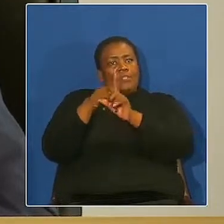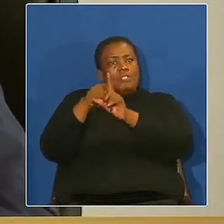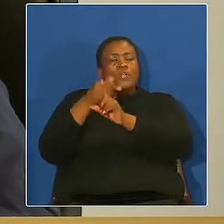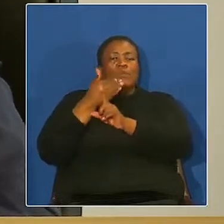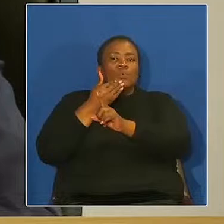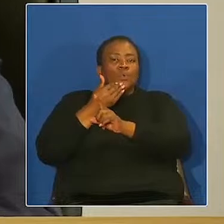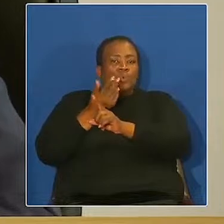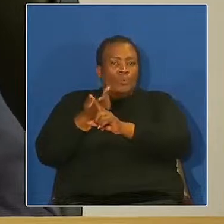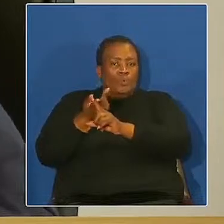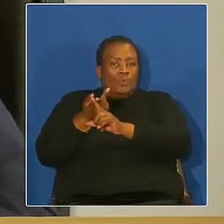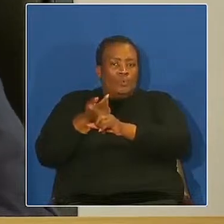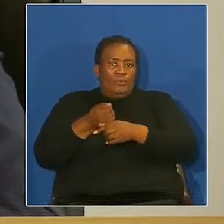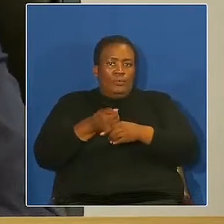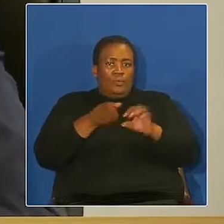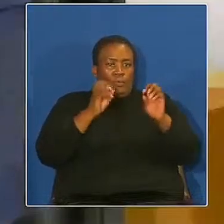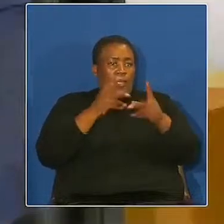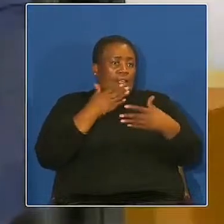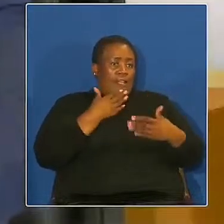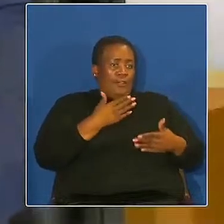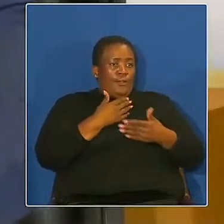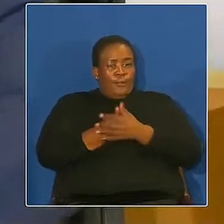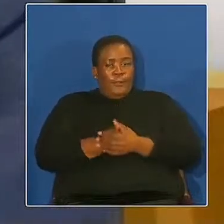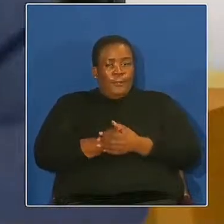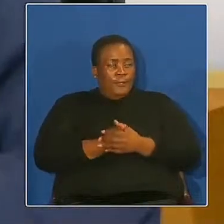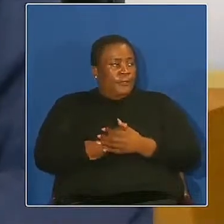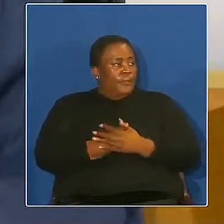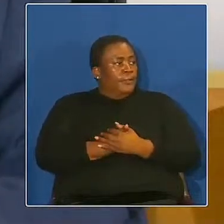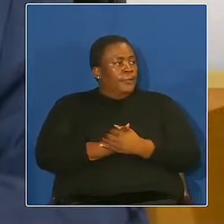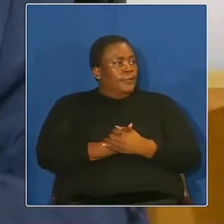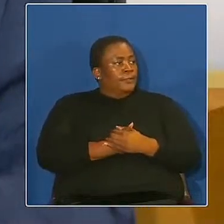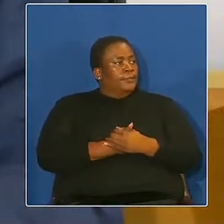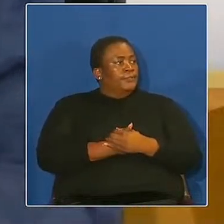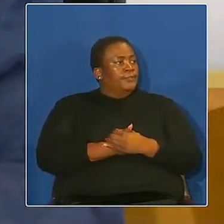message. Thank you.